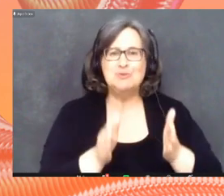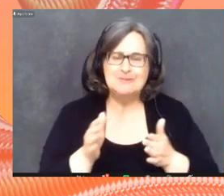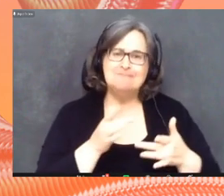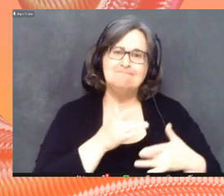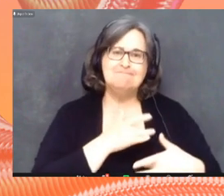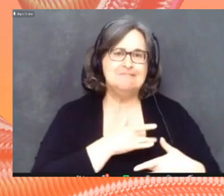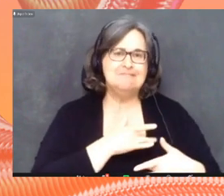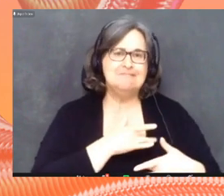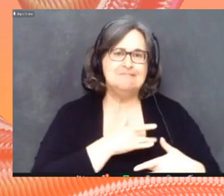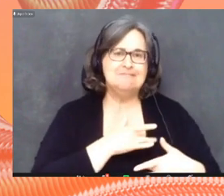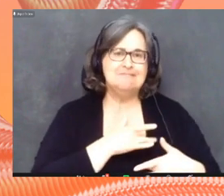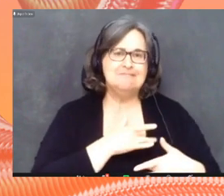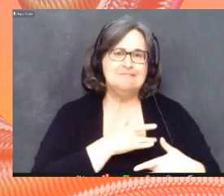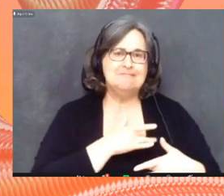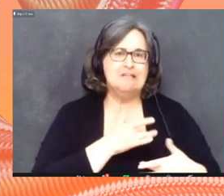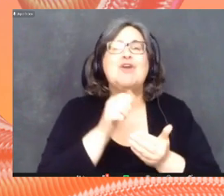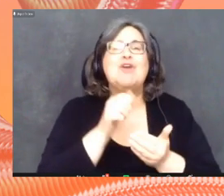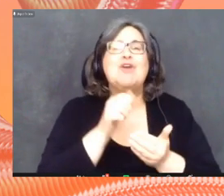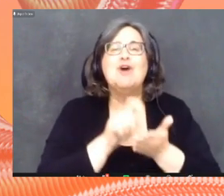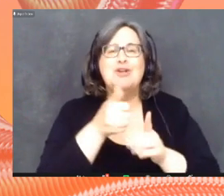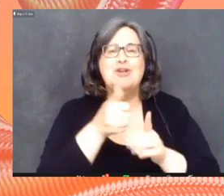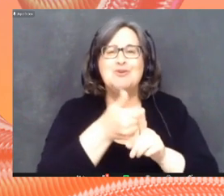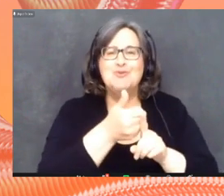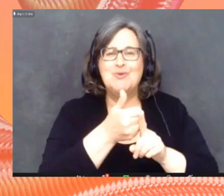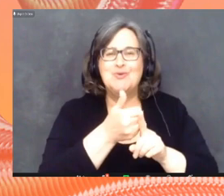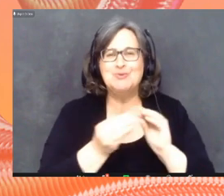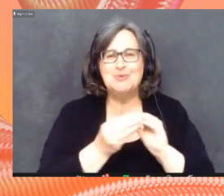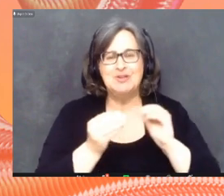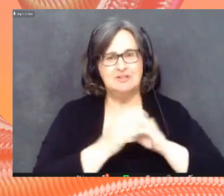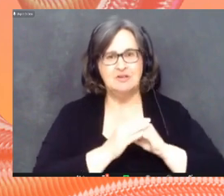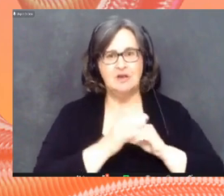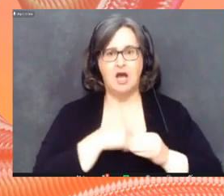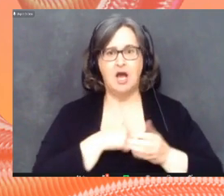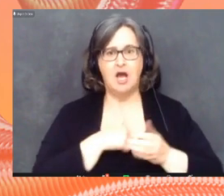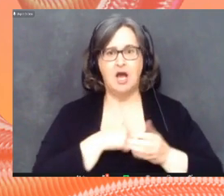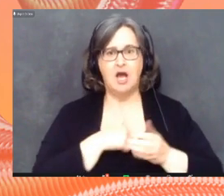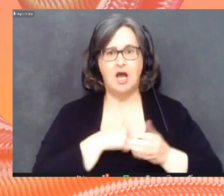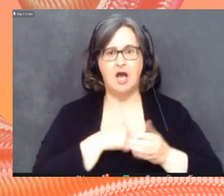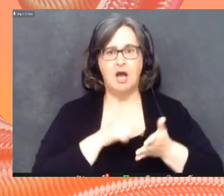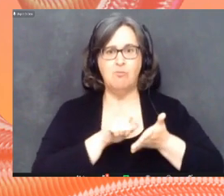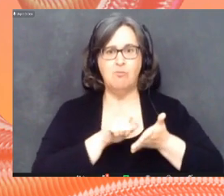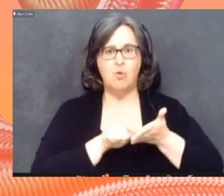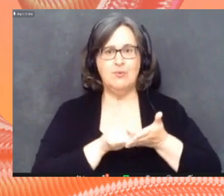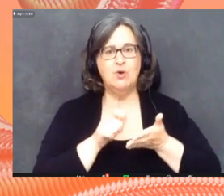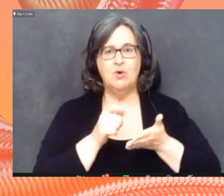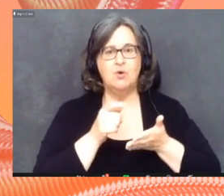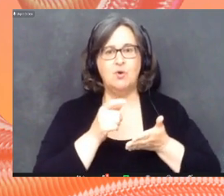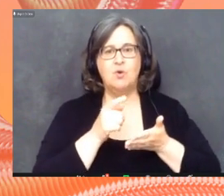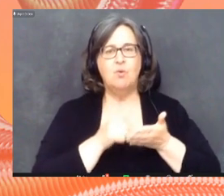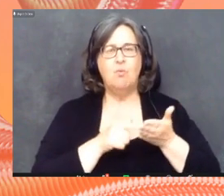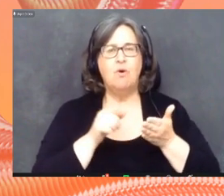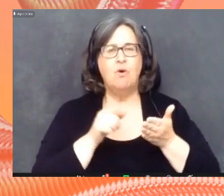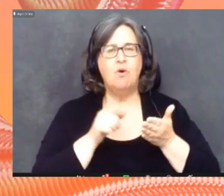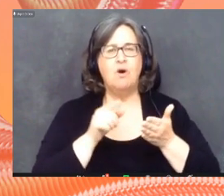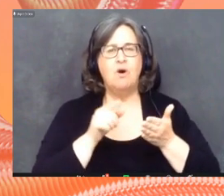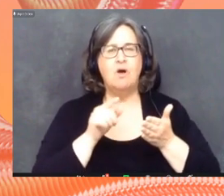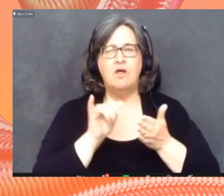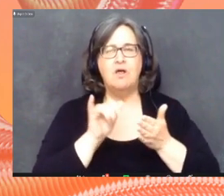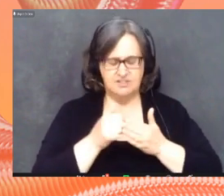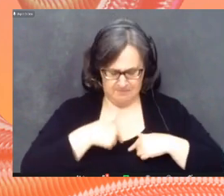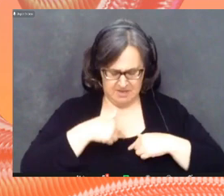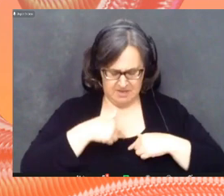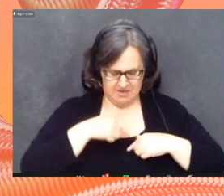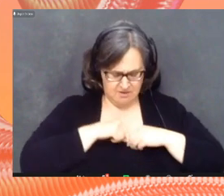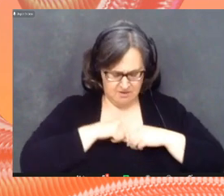if you're not writing your own story, so much of it is like, I'm writing what can only come through me. Like I'm the channel for